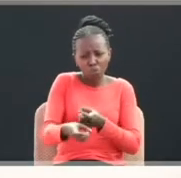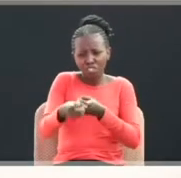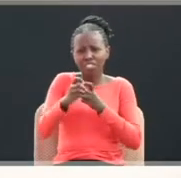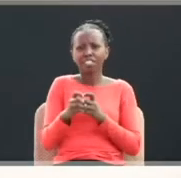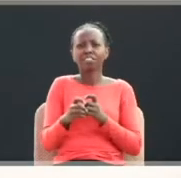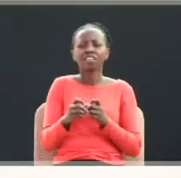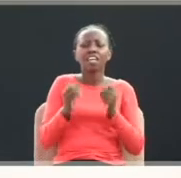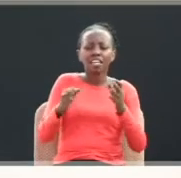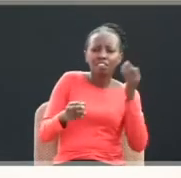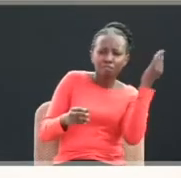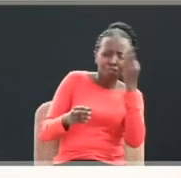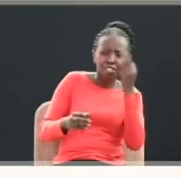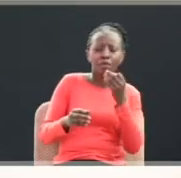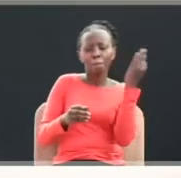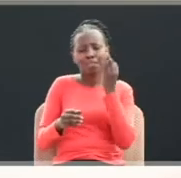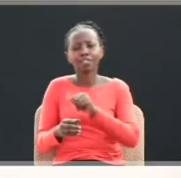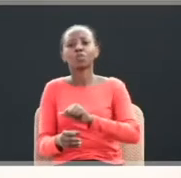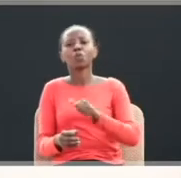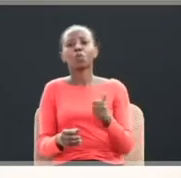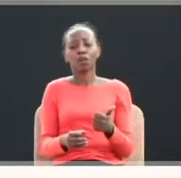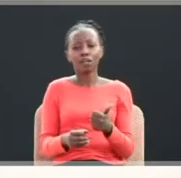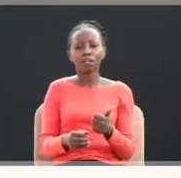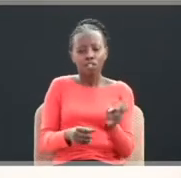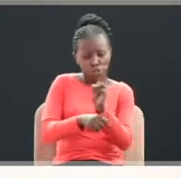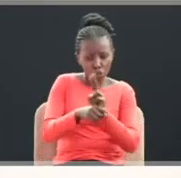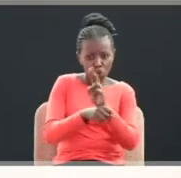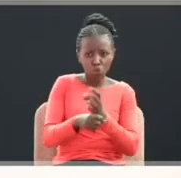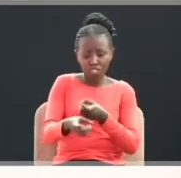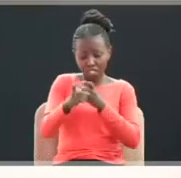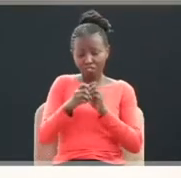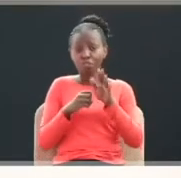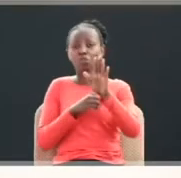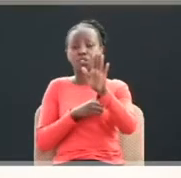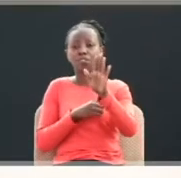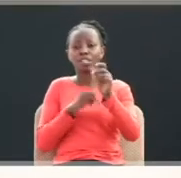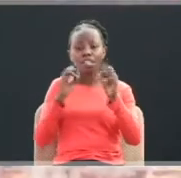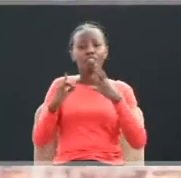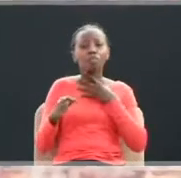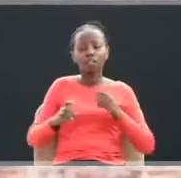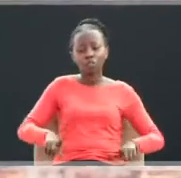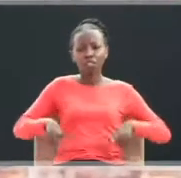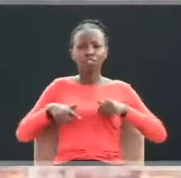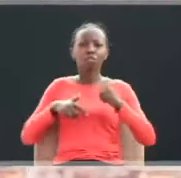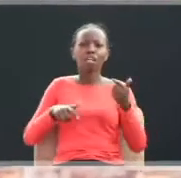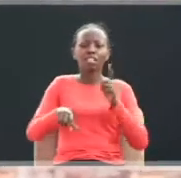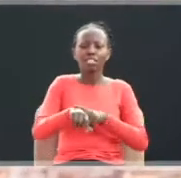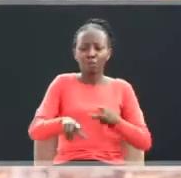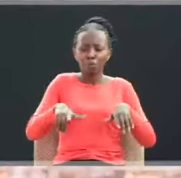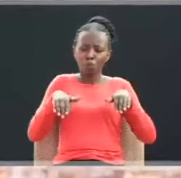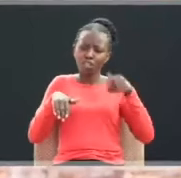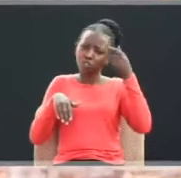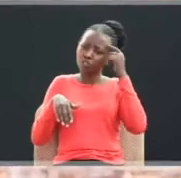minister, minister with grace. Use your gifts. If you want to live well as you wait for the coming of the